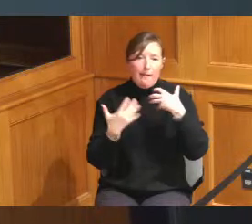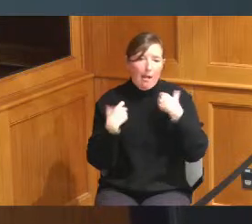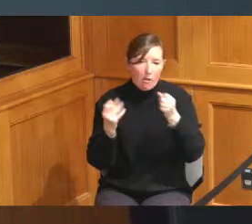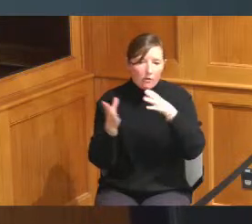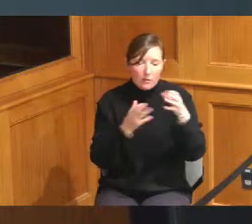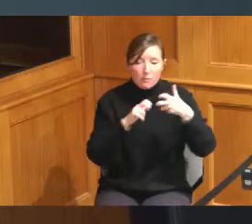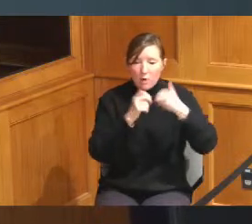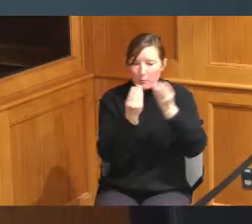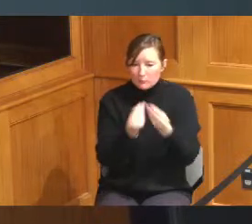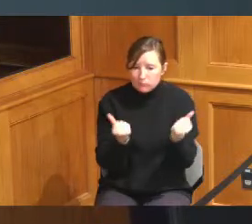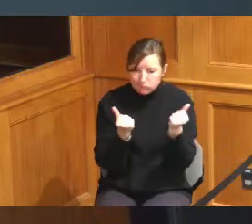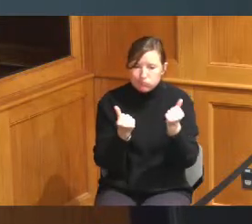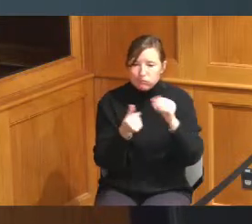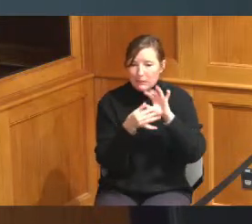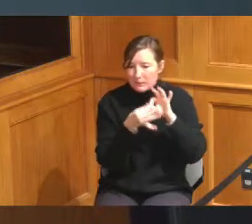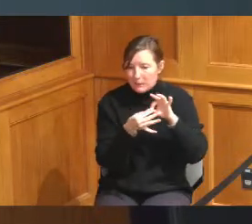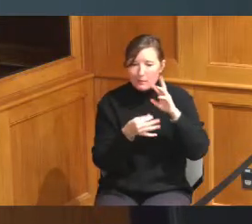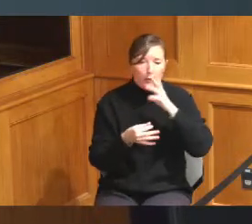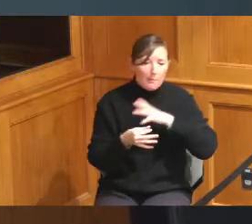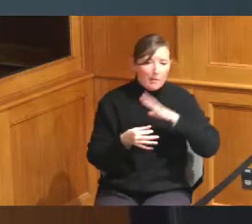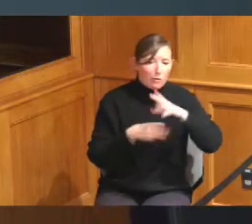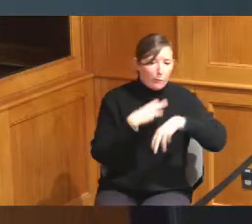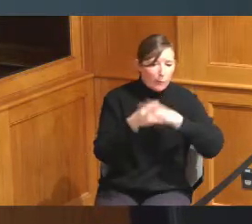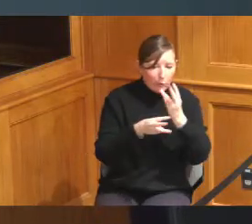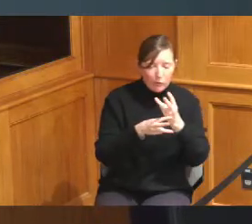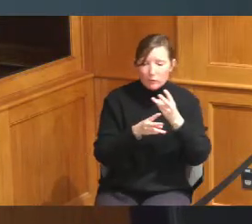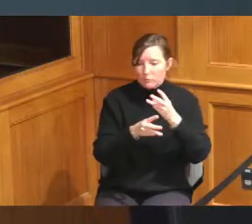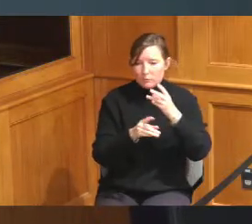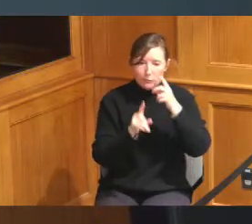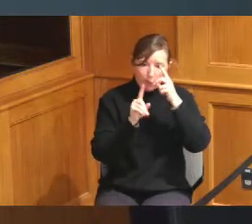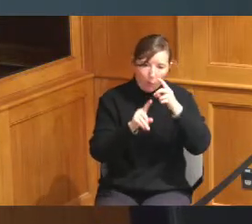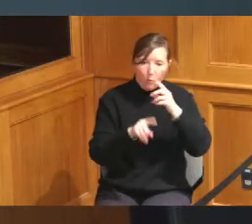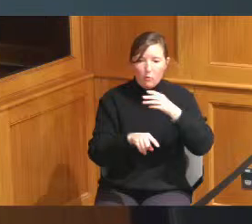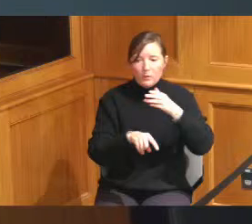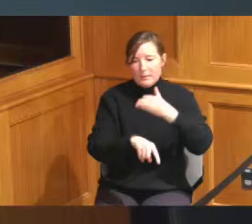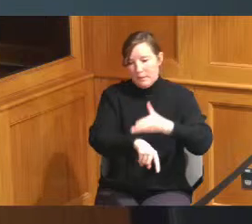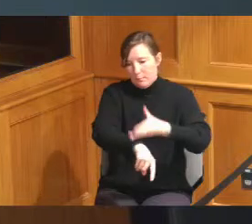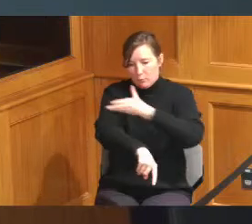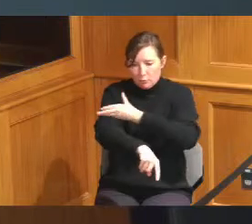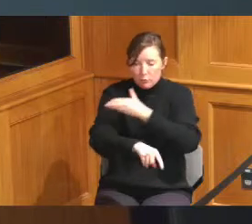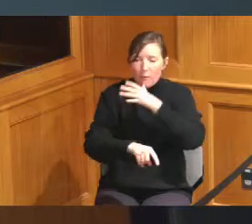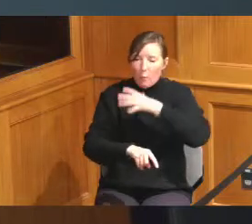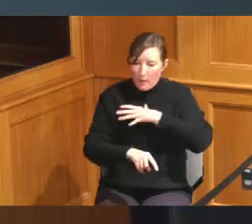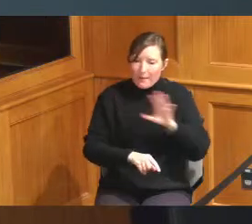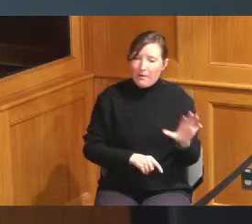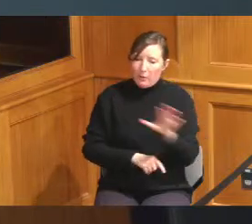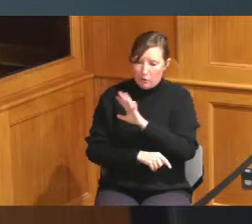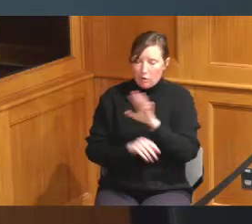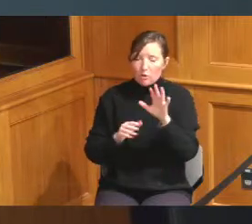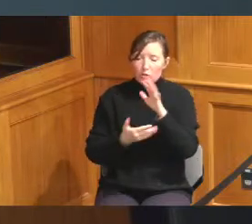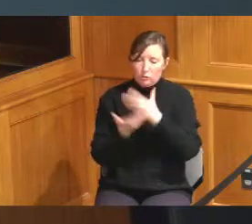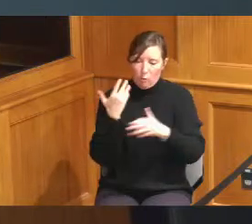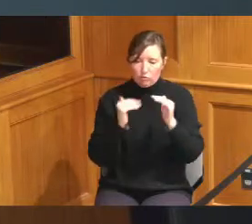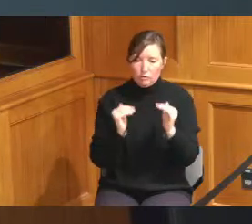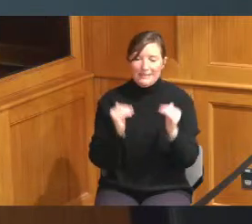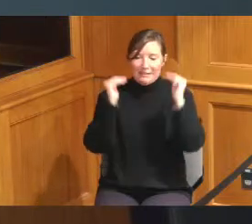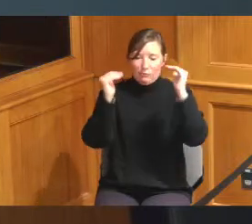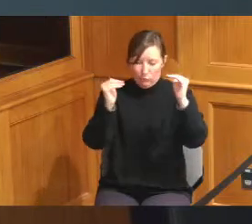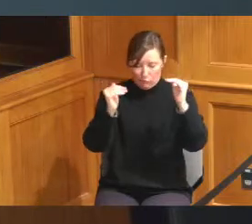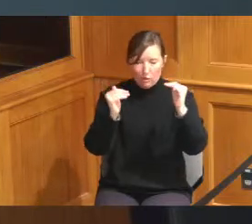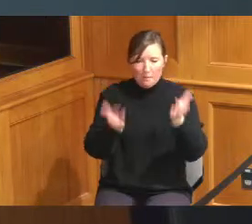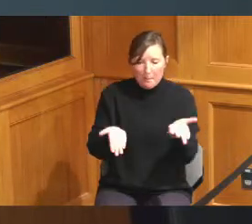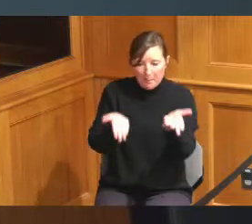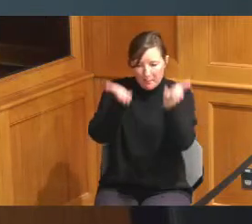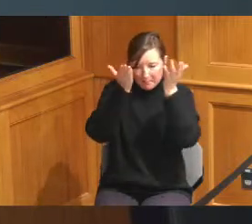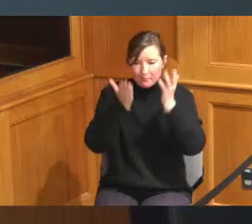problems concerning girls and women in order to improve their social stature, to maintain a progressive interest